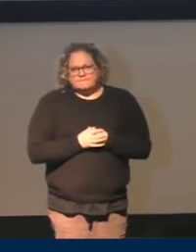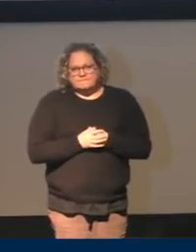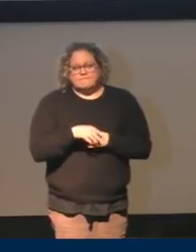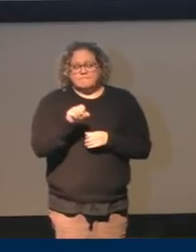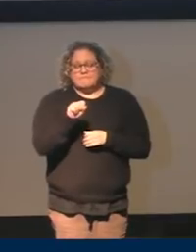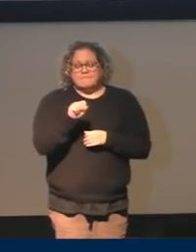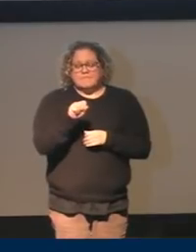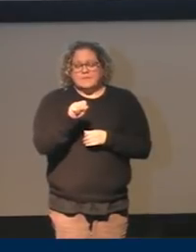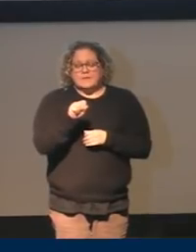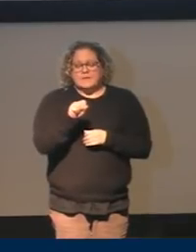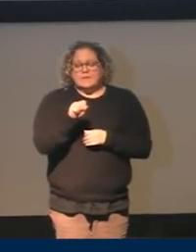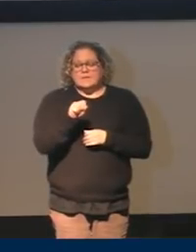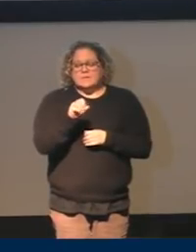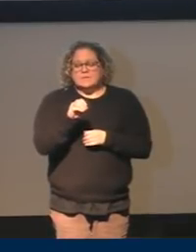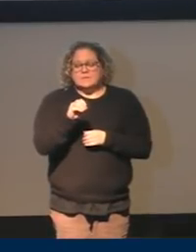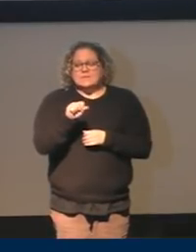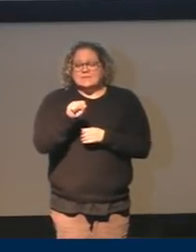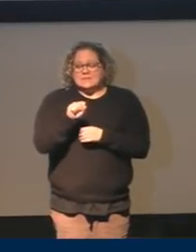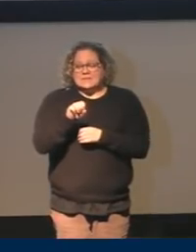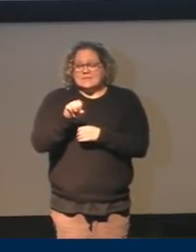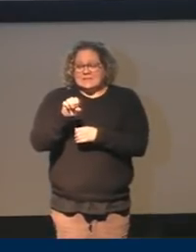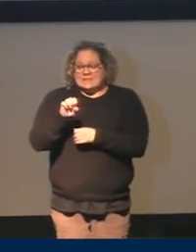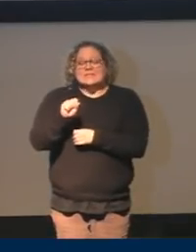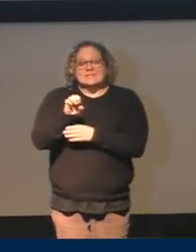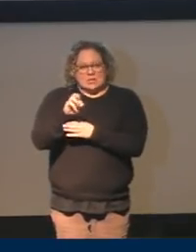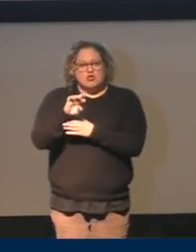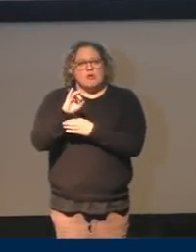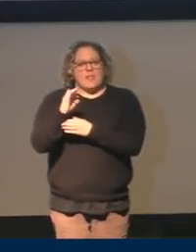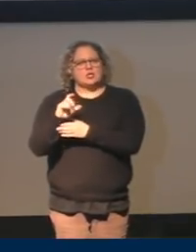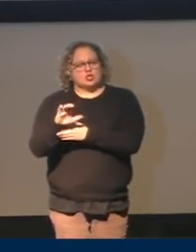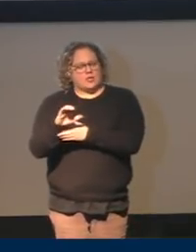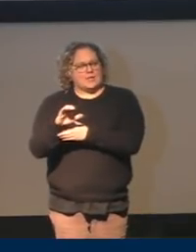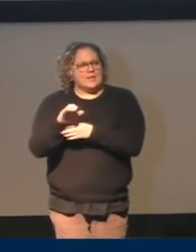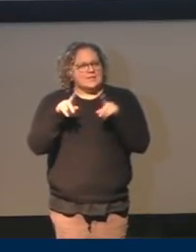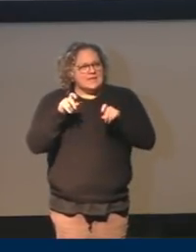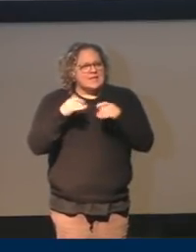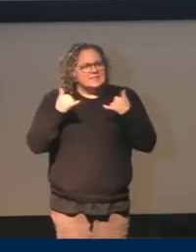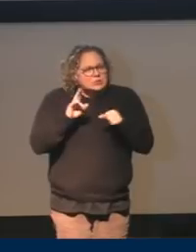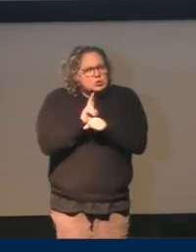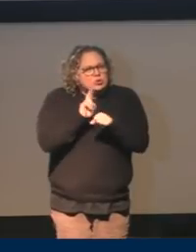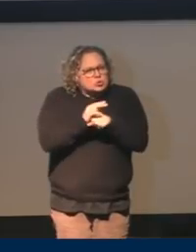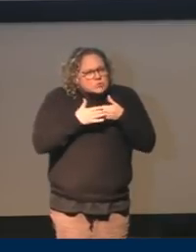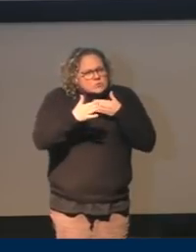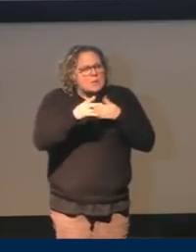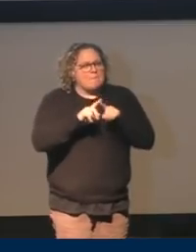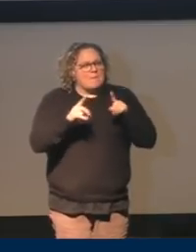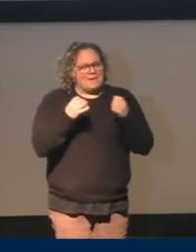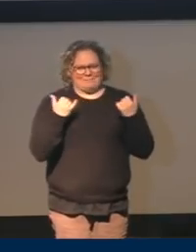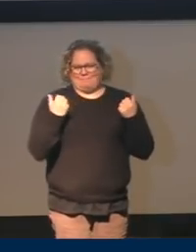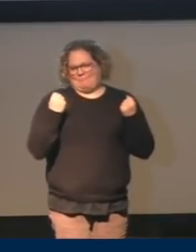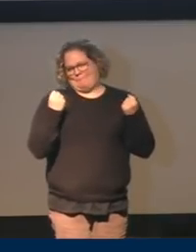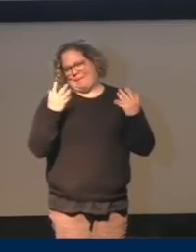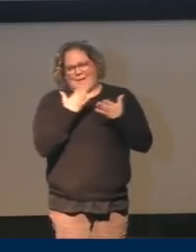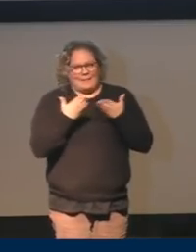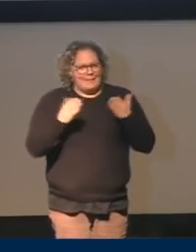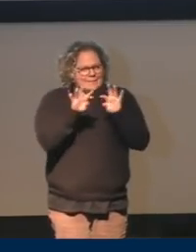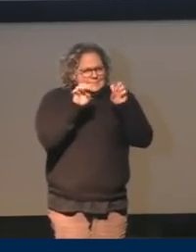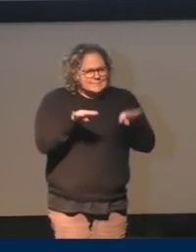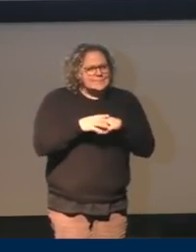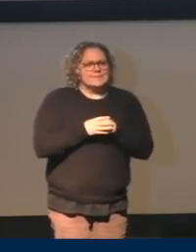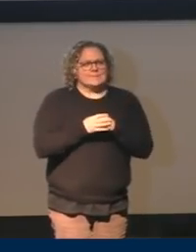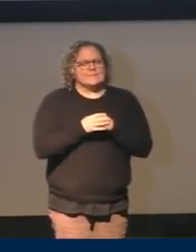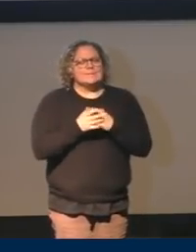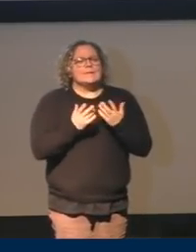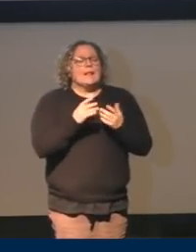Serologic tests are likely to be important as we move forward in this epidemic, but there are many unknowns regarding the clinical applications and also the public